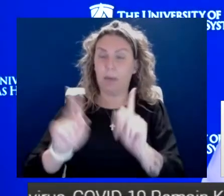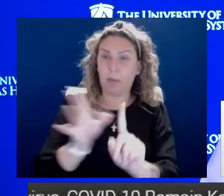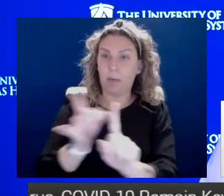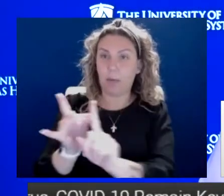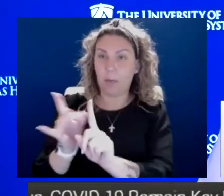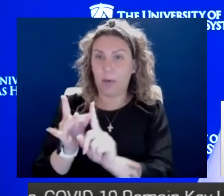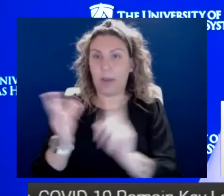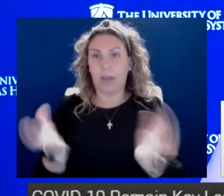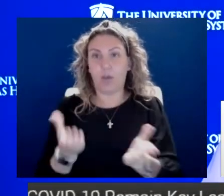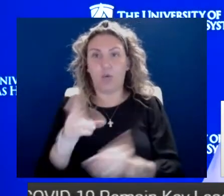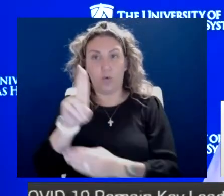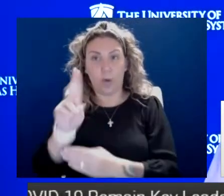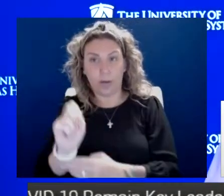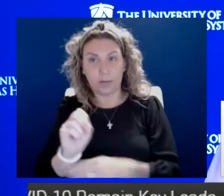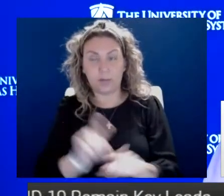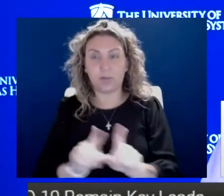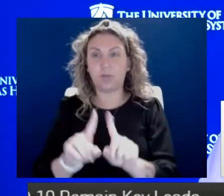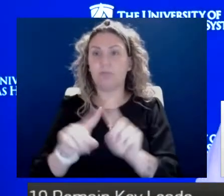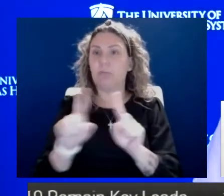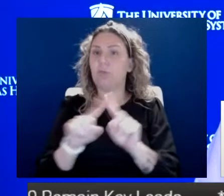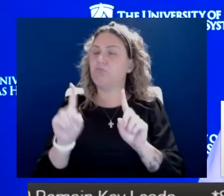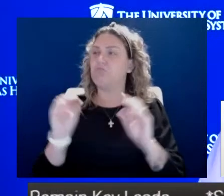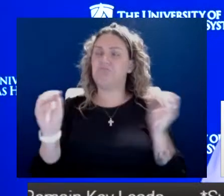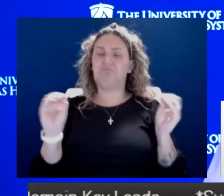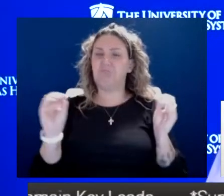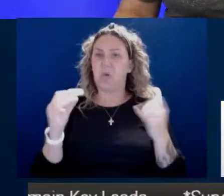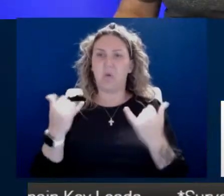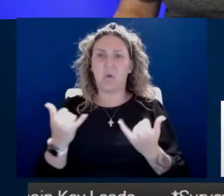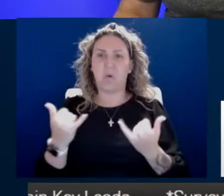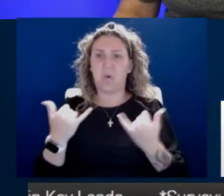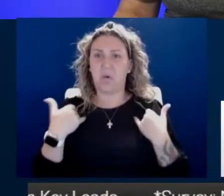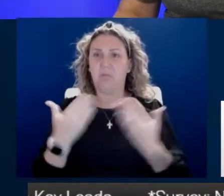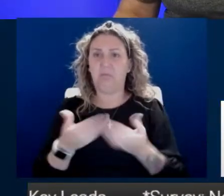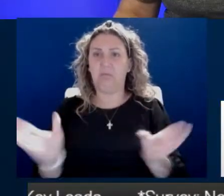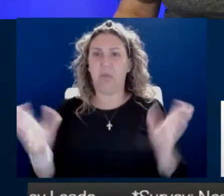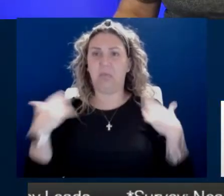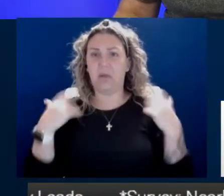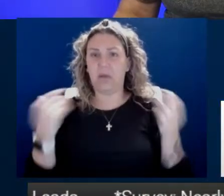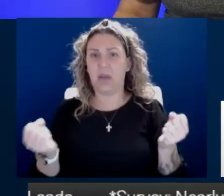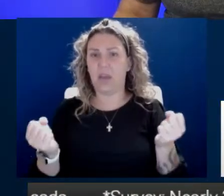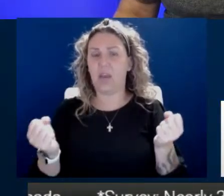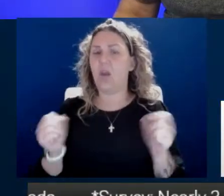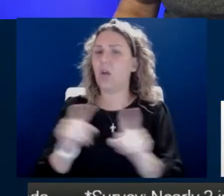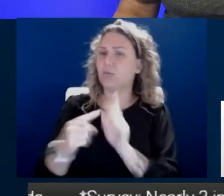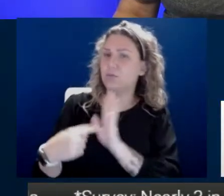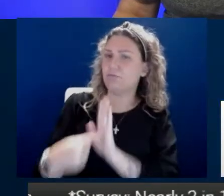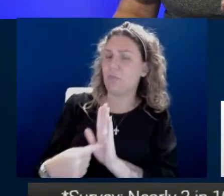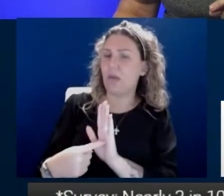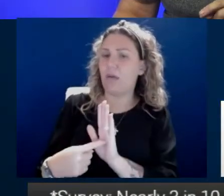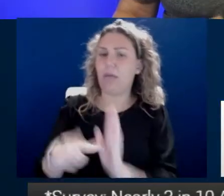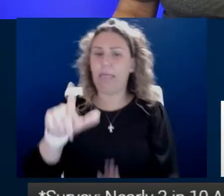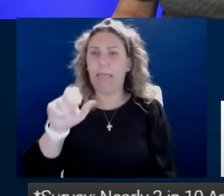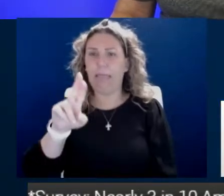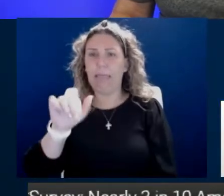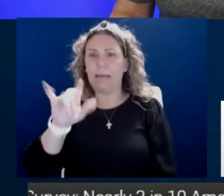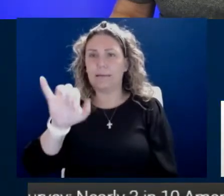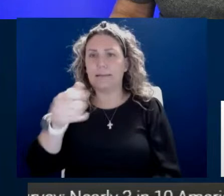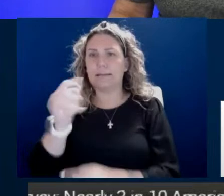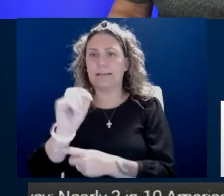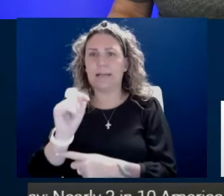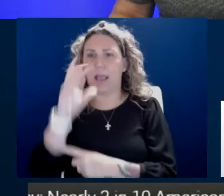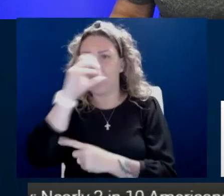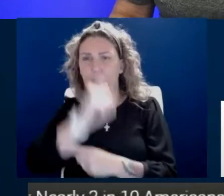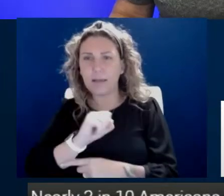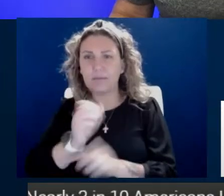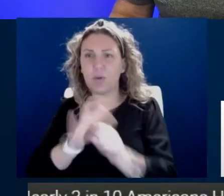really no current public health emergency at this point in time. Moving on to modeling, there was a Lancet study estimating COVID-19 vaccines